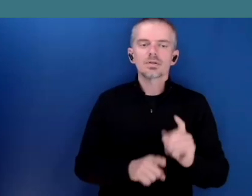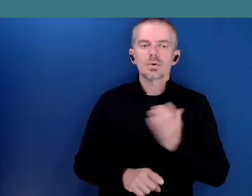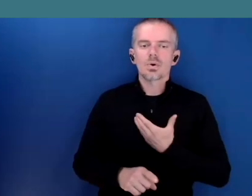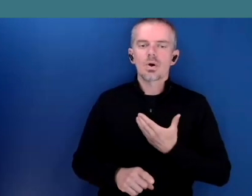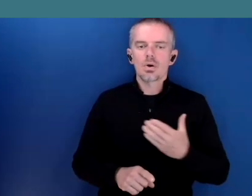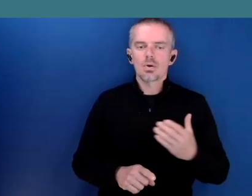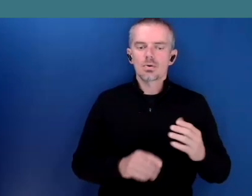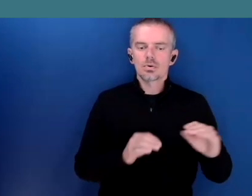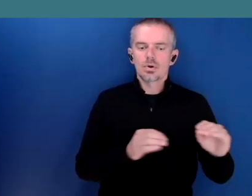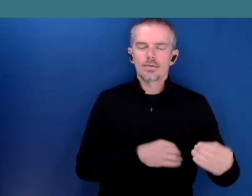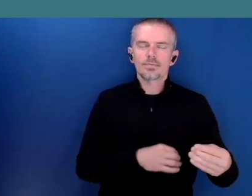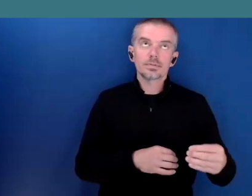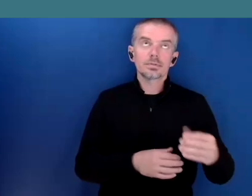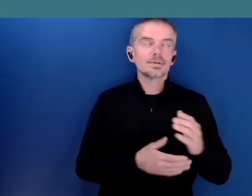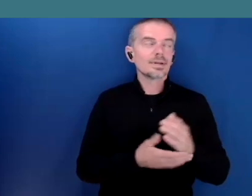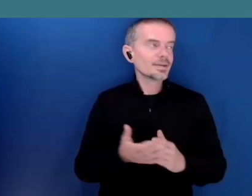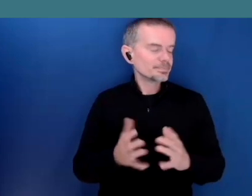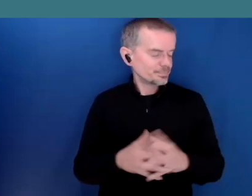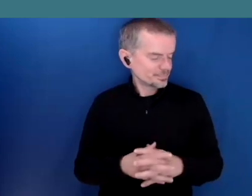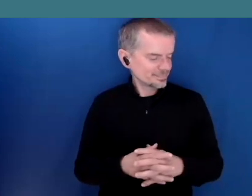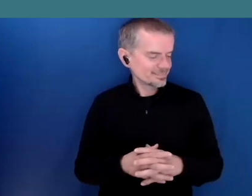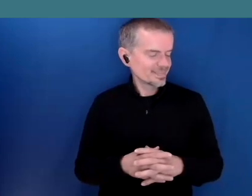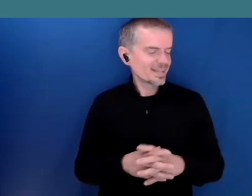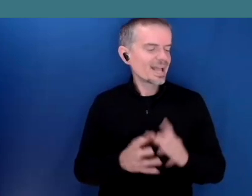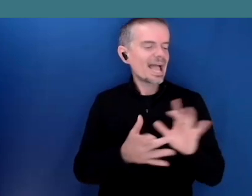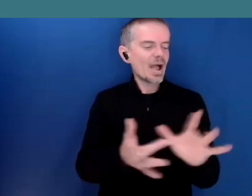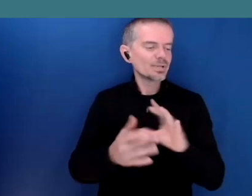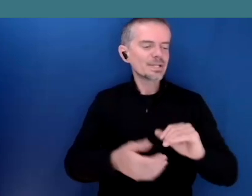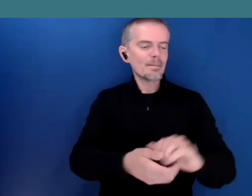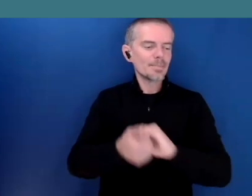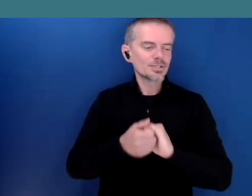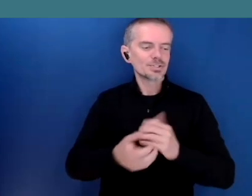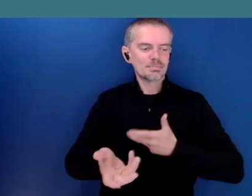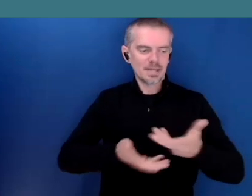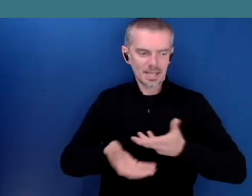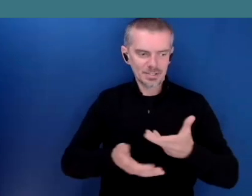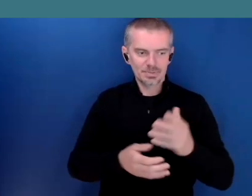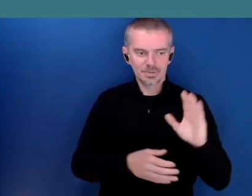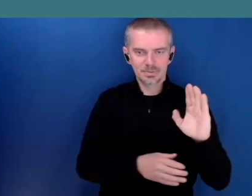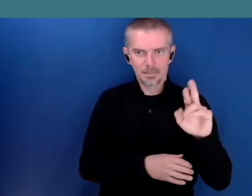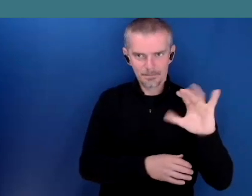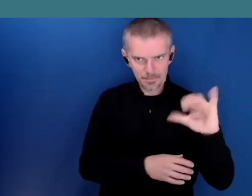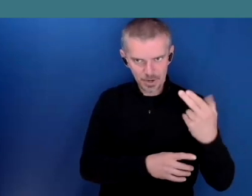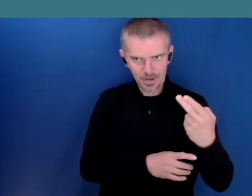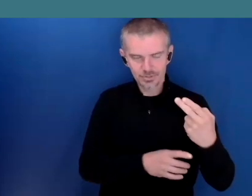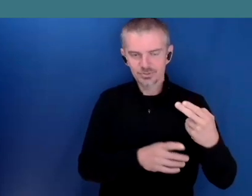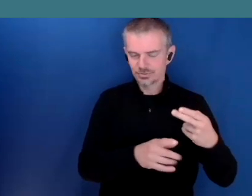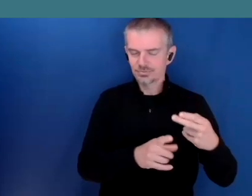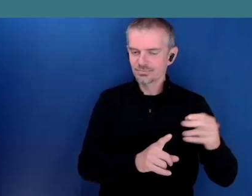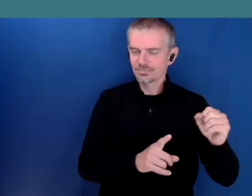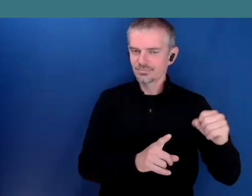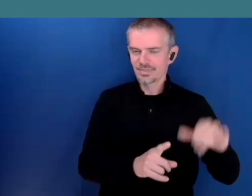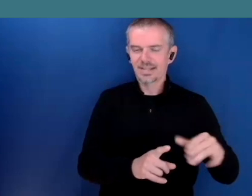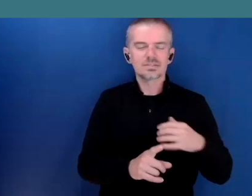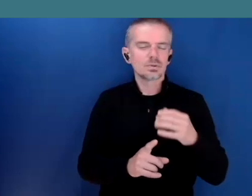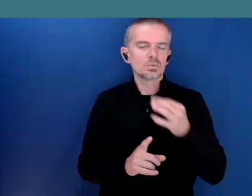Partnership or Outreach and Partnership Engagement Branch are offering and what Robin will be speaking about in just